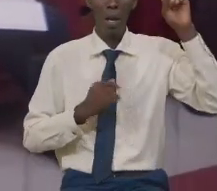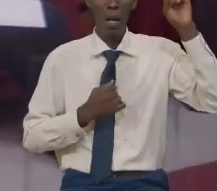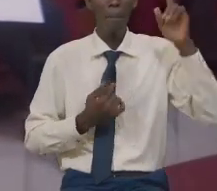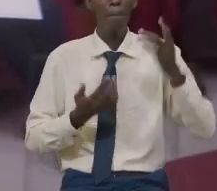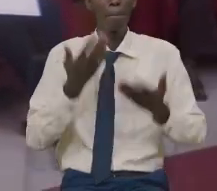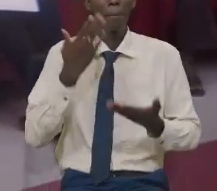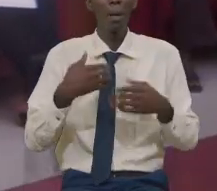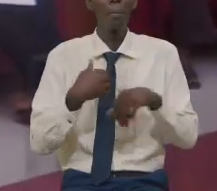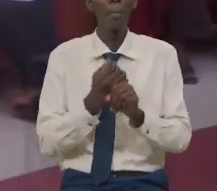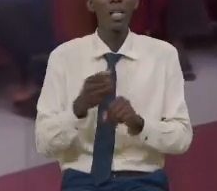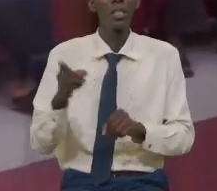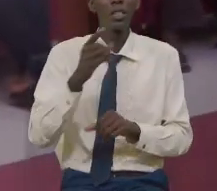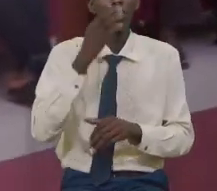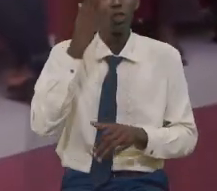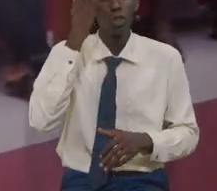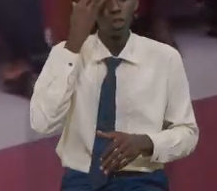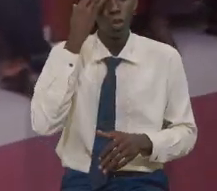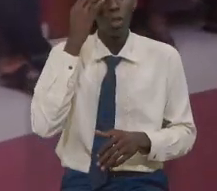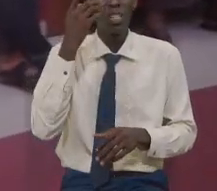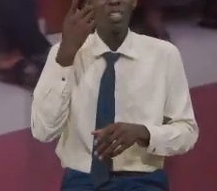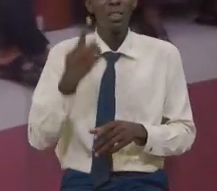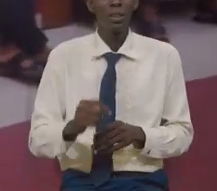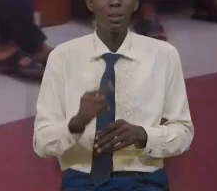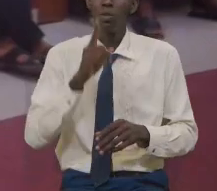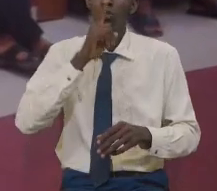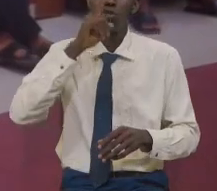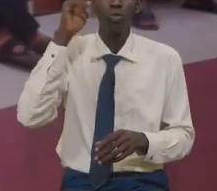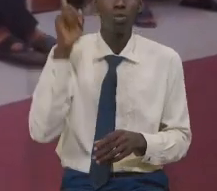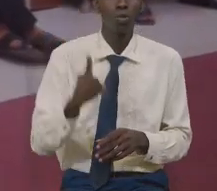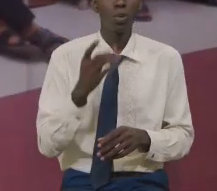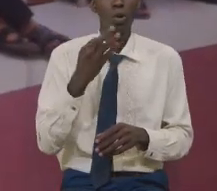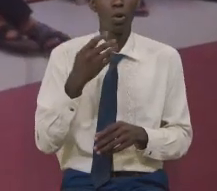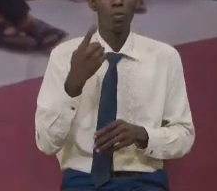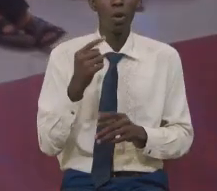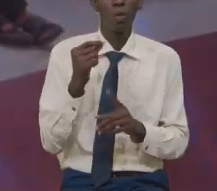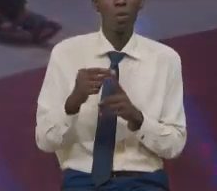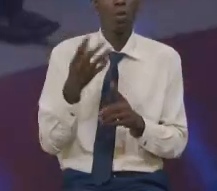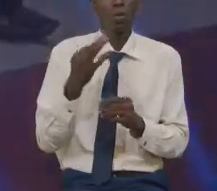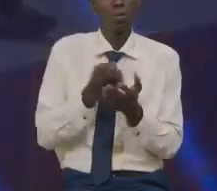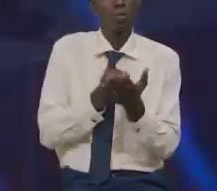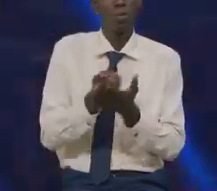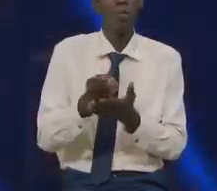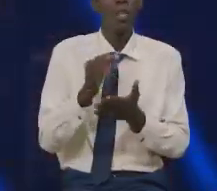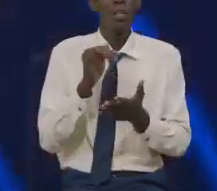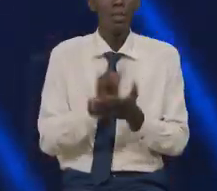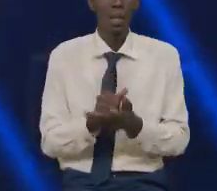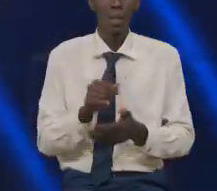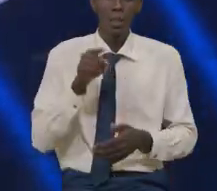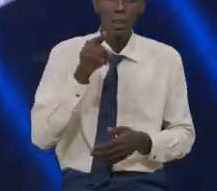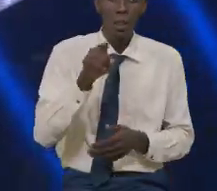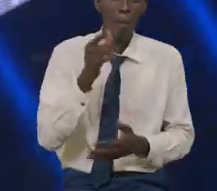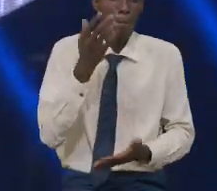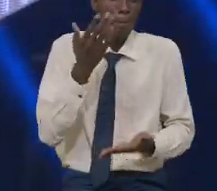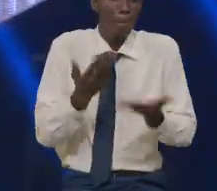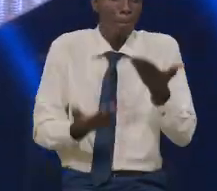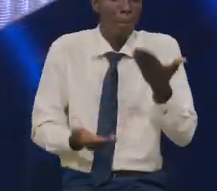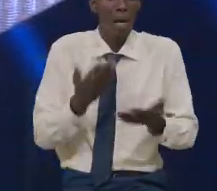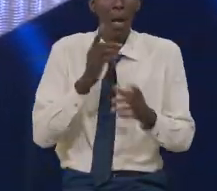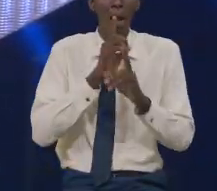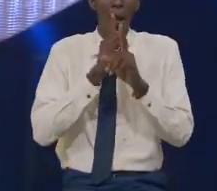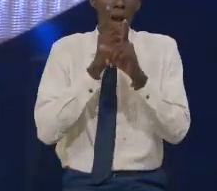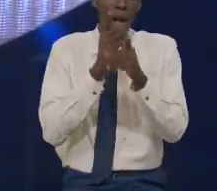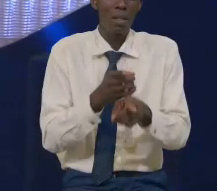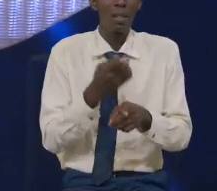make thee know the certainty of the words of truth, that thou mightest